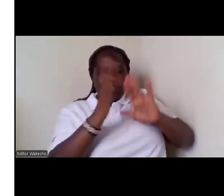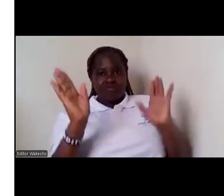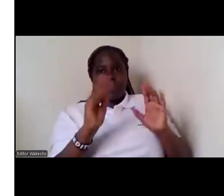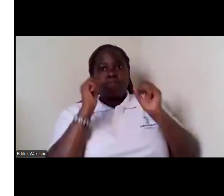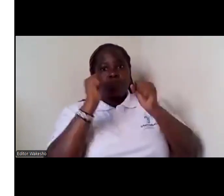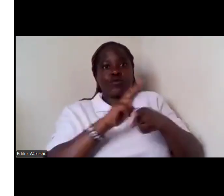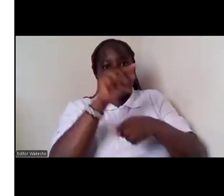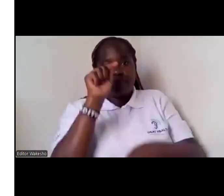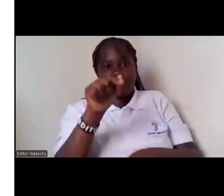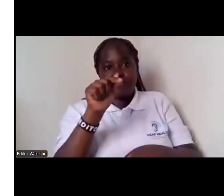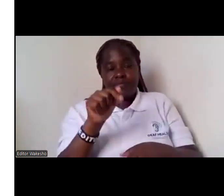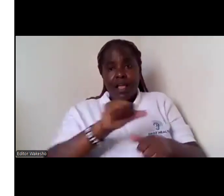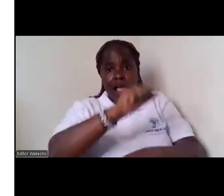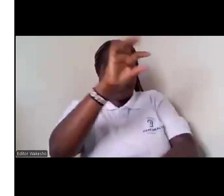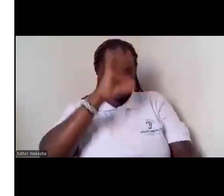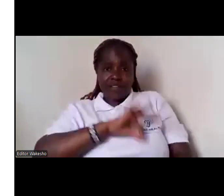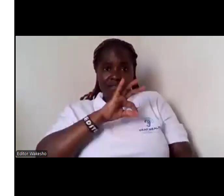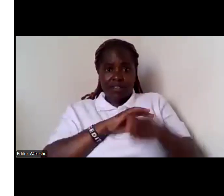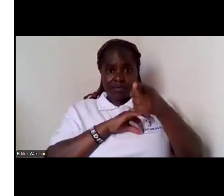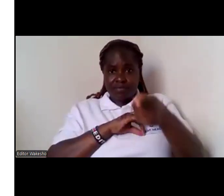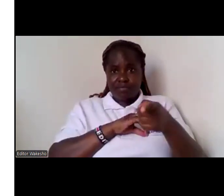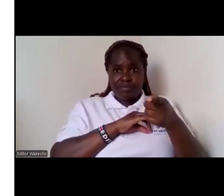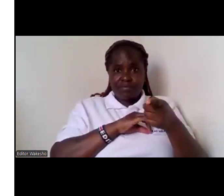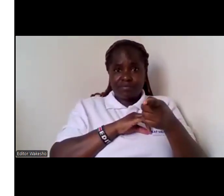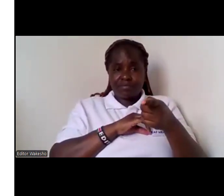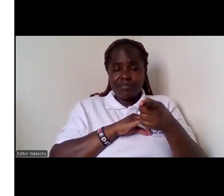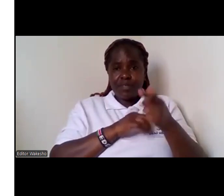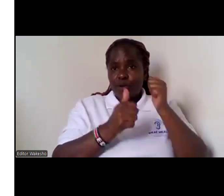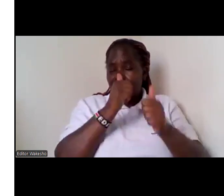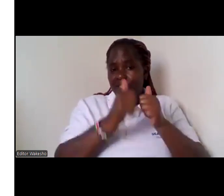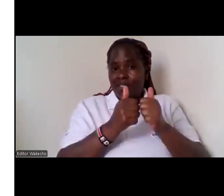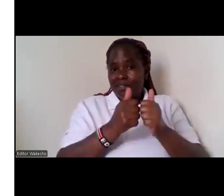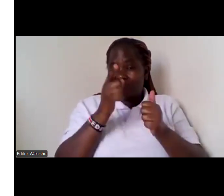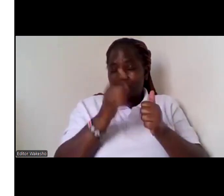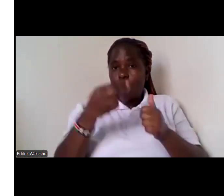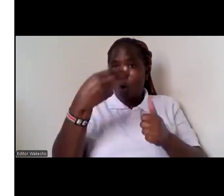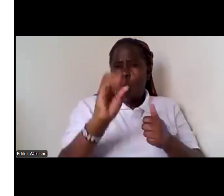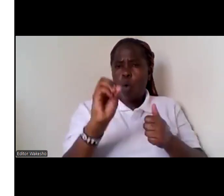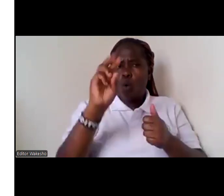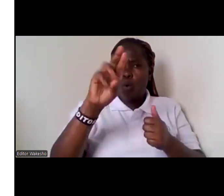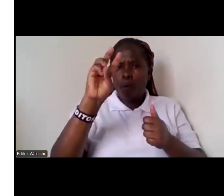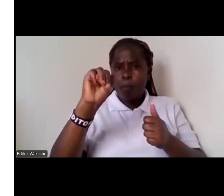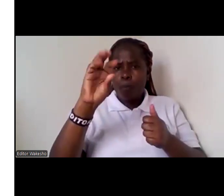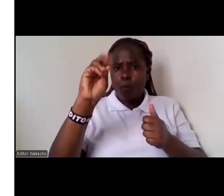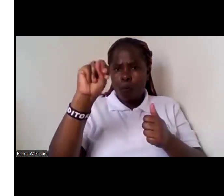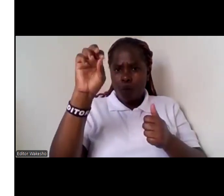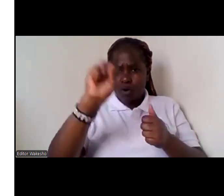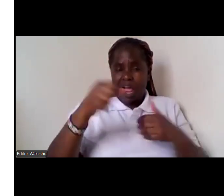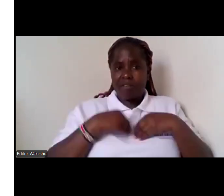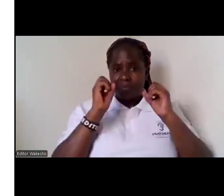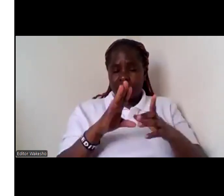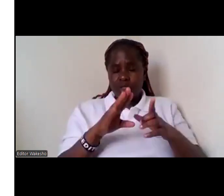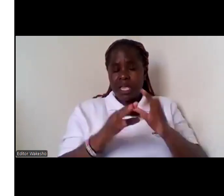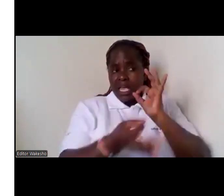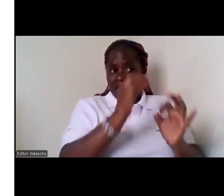Another advantage of the copper IUCD is that because it is non-hormonal, you can use it in patients who have issues